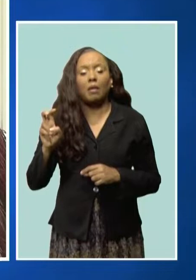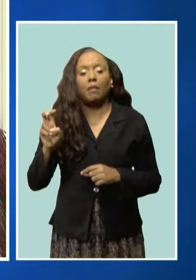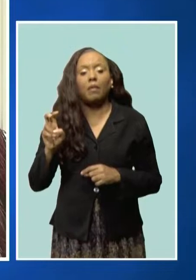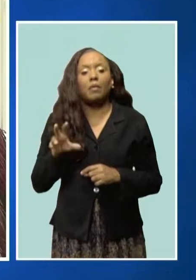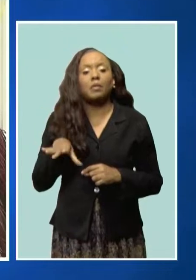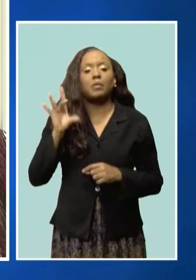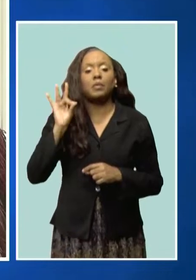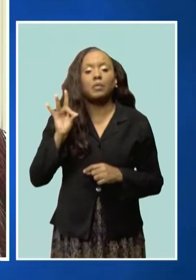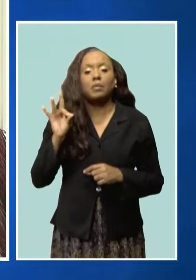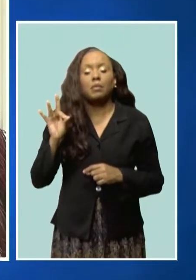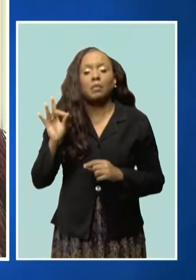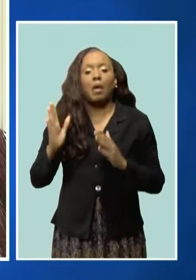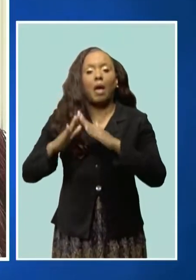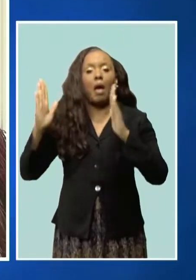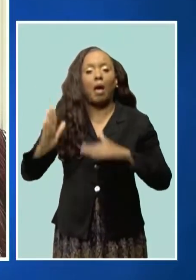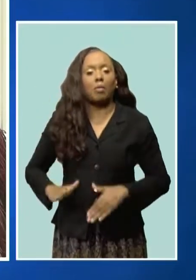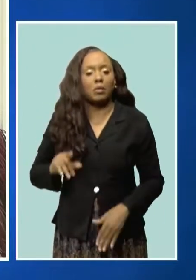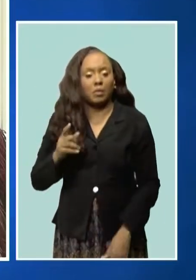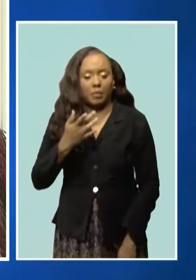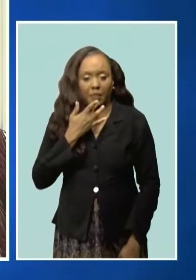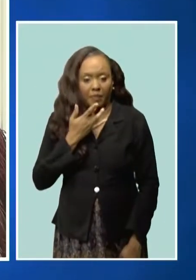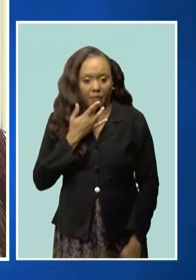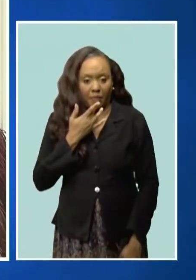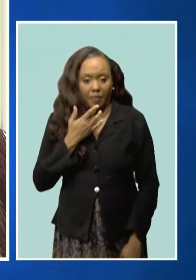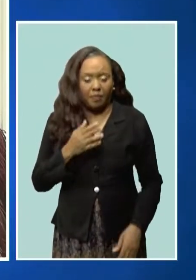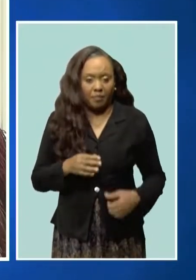number 13 in X place.